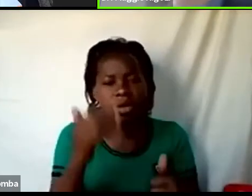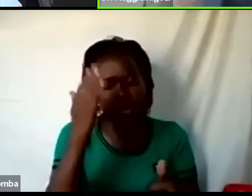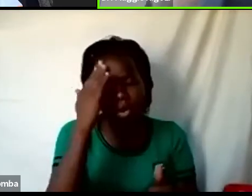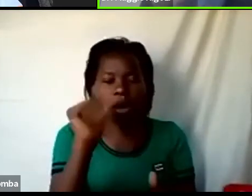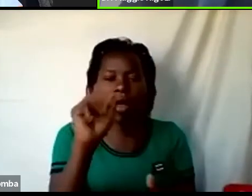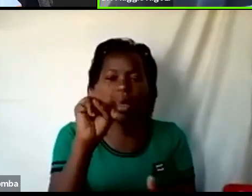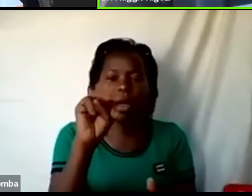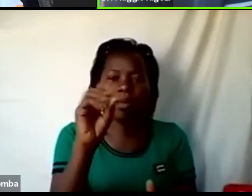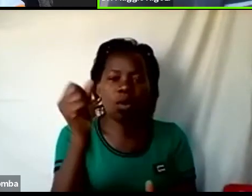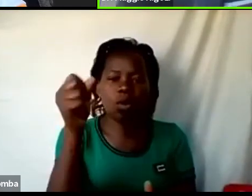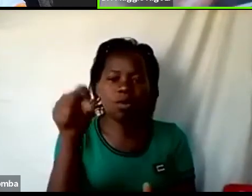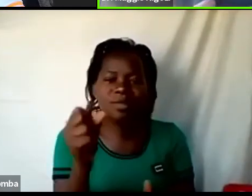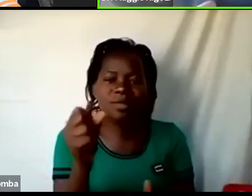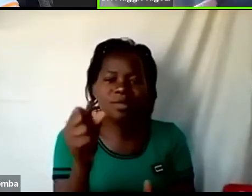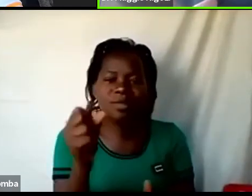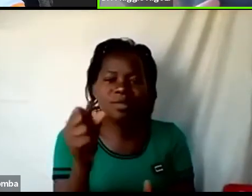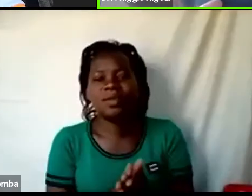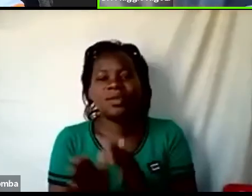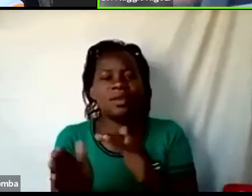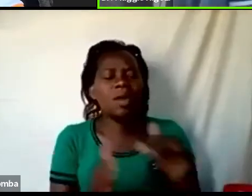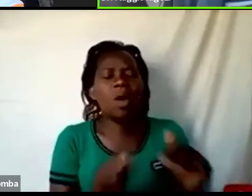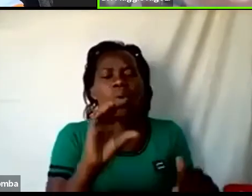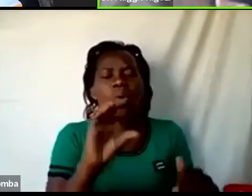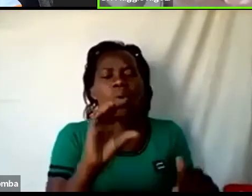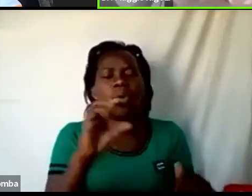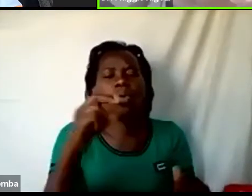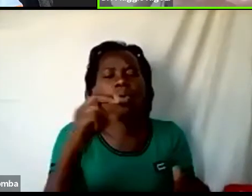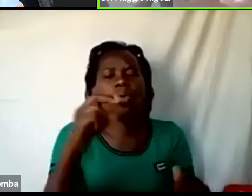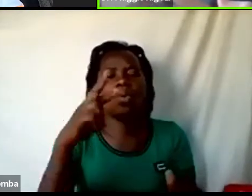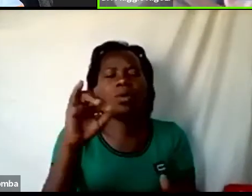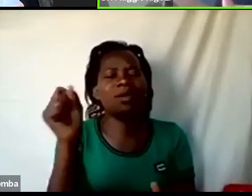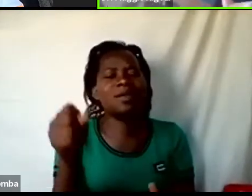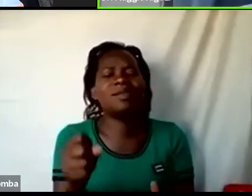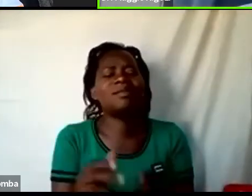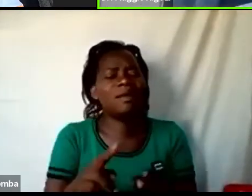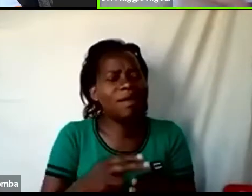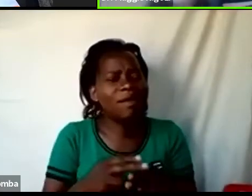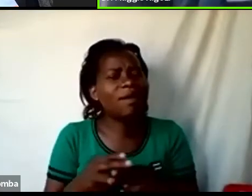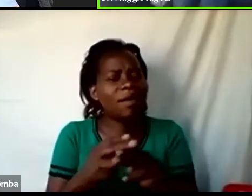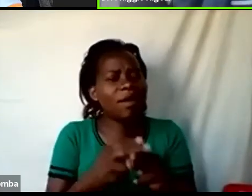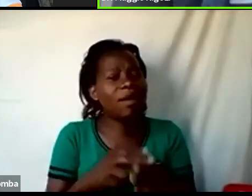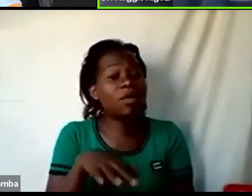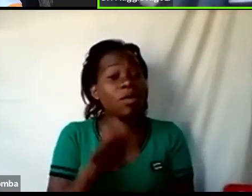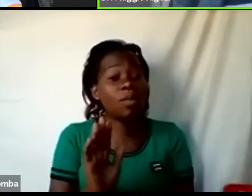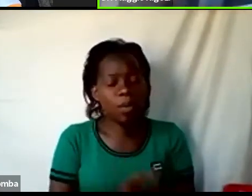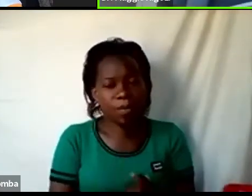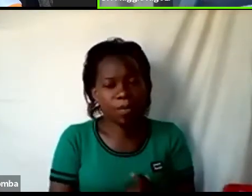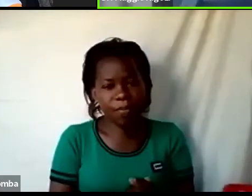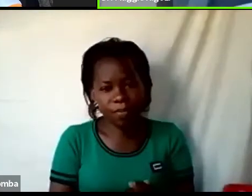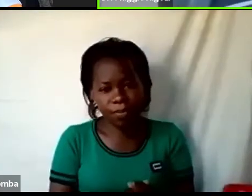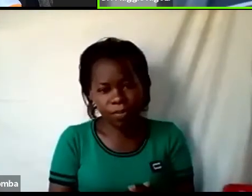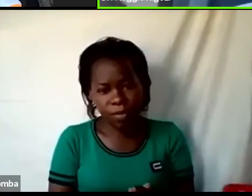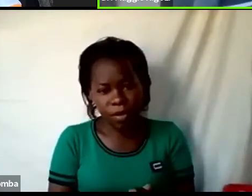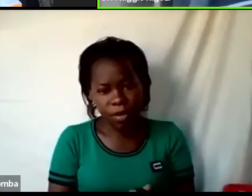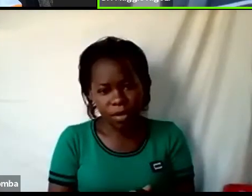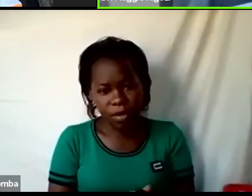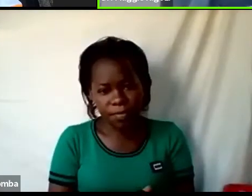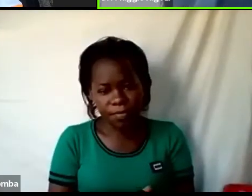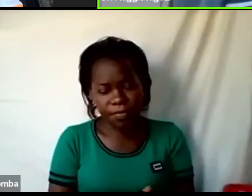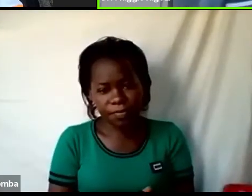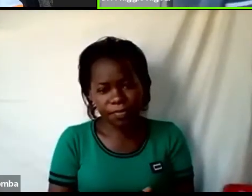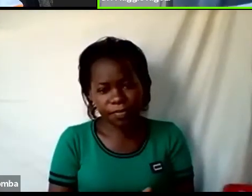very, very careful. So that's a very good thing to have, And then I sort of am somewhere in the middle and we move